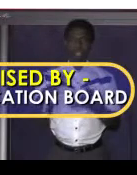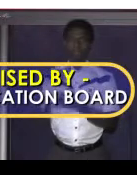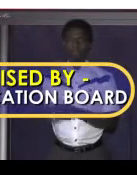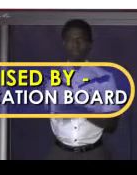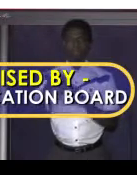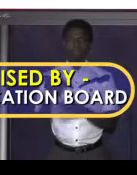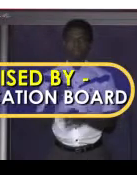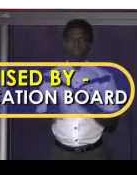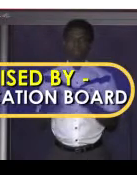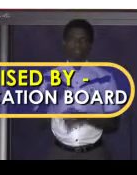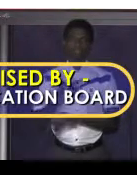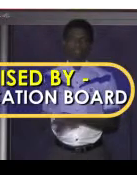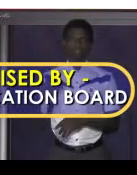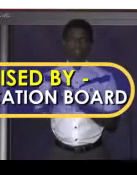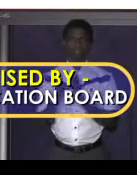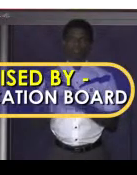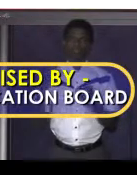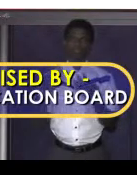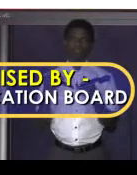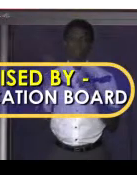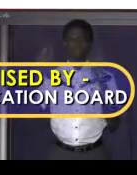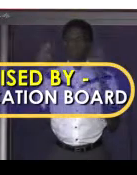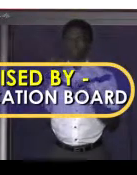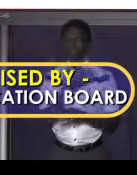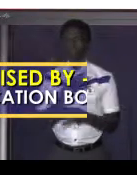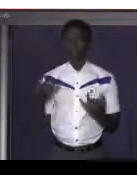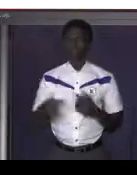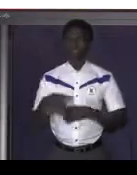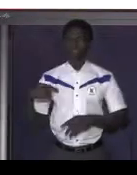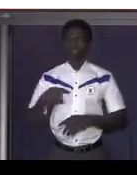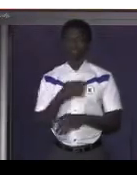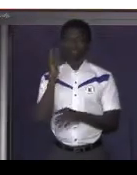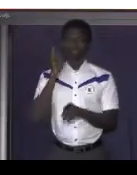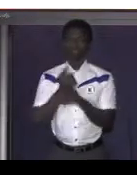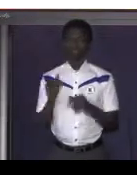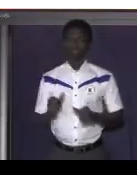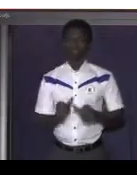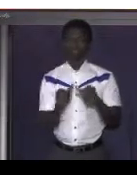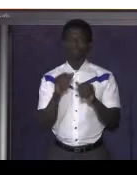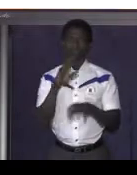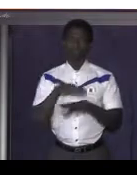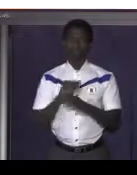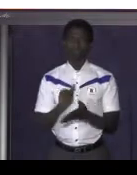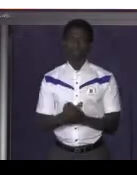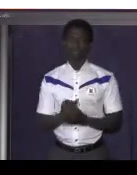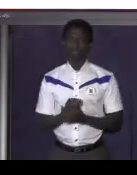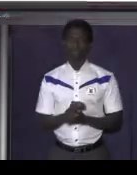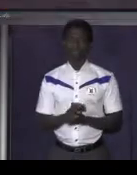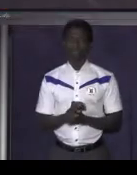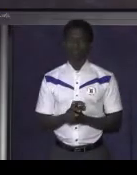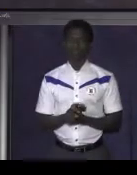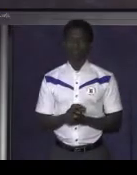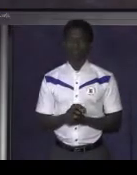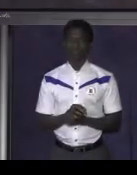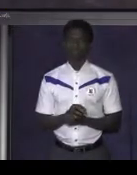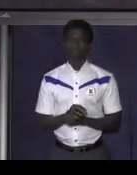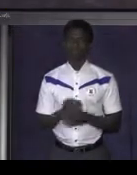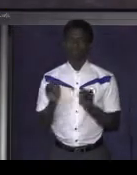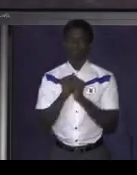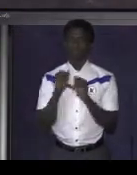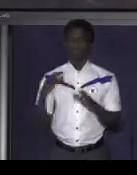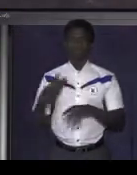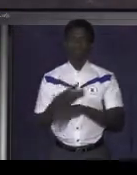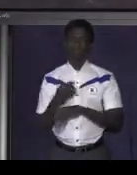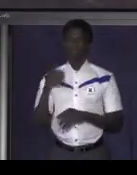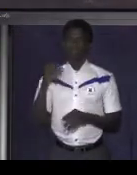In the last lesson, we reviewed many concepts, so today we will just continue on that. So without wasting